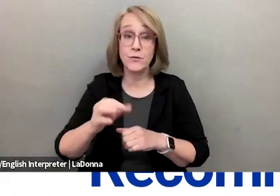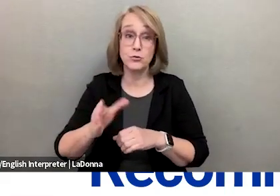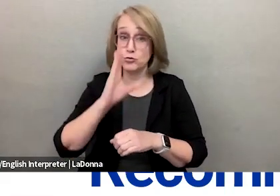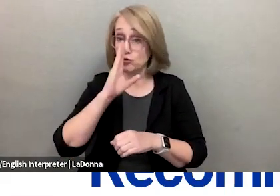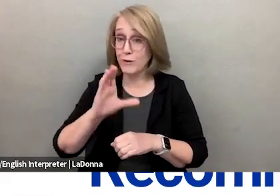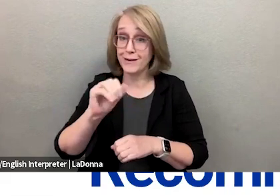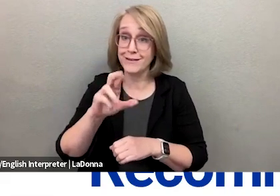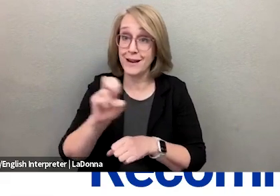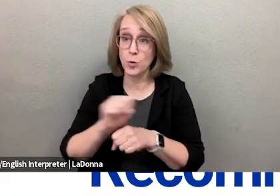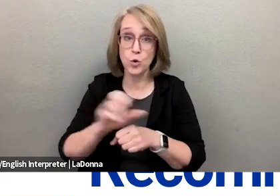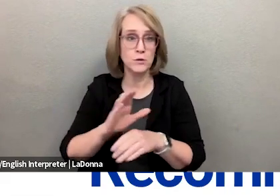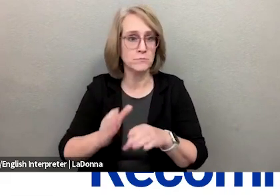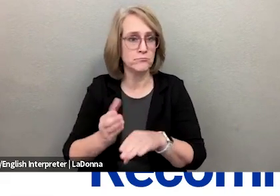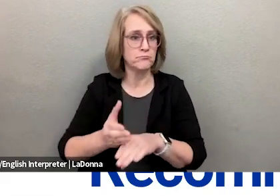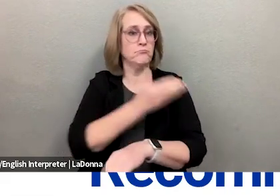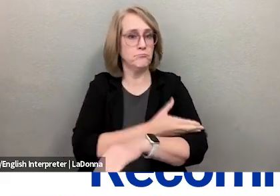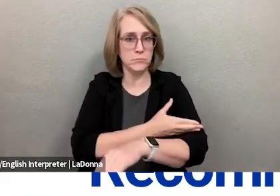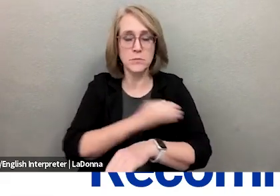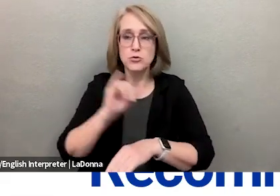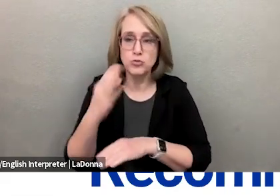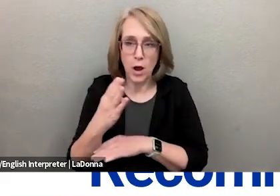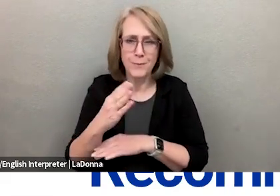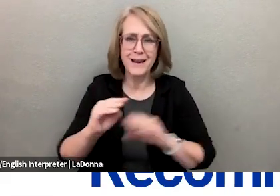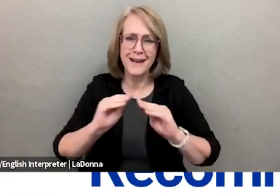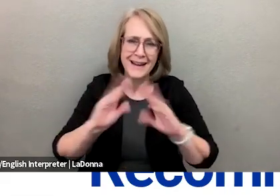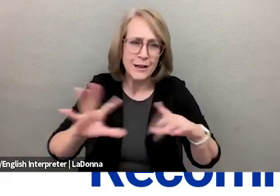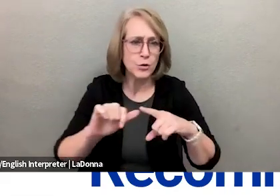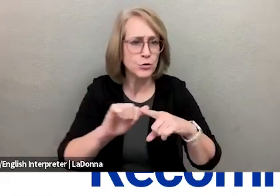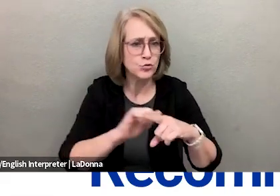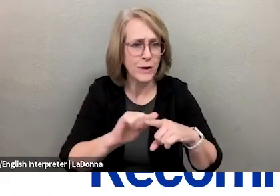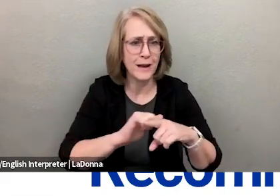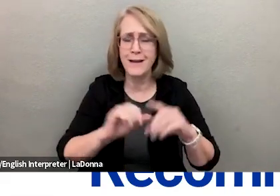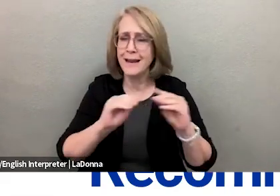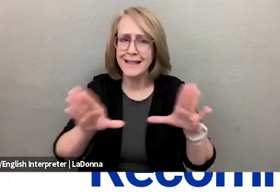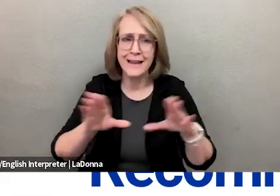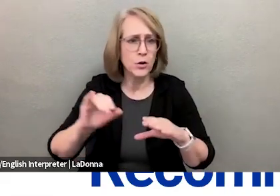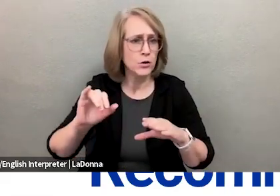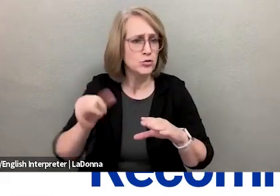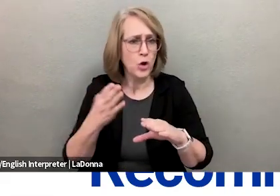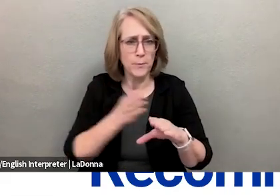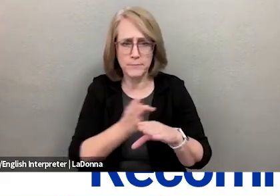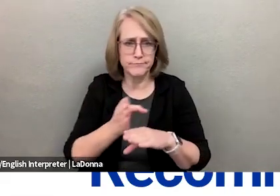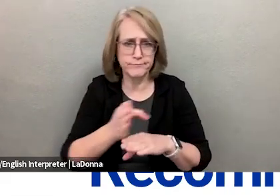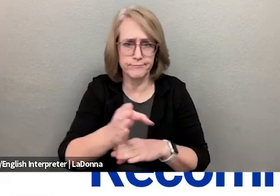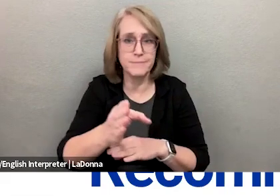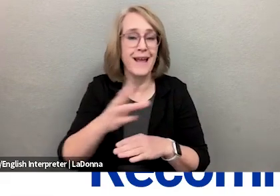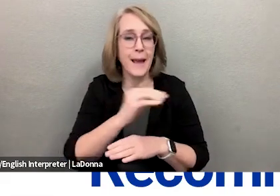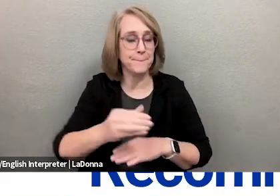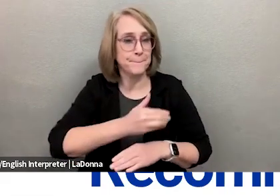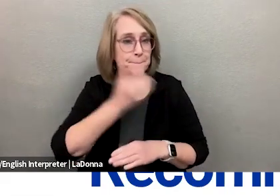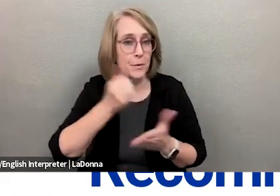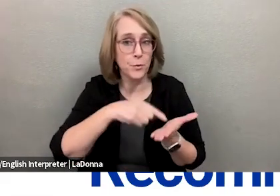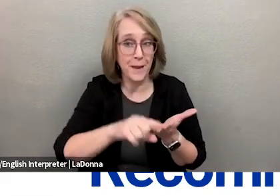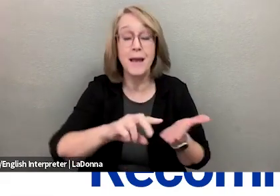enhanced training, clear career pathways, and improved compensation and job quality, we ultimately provide better